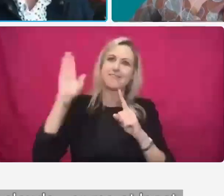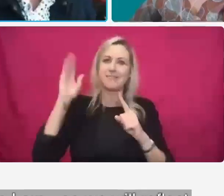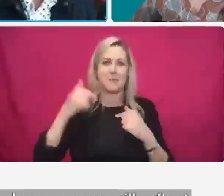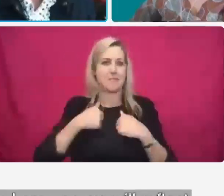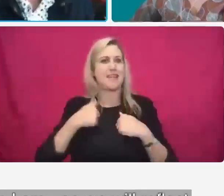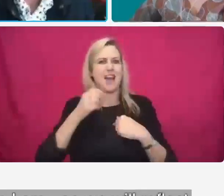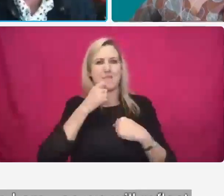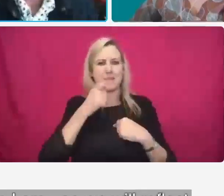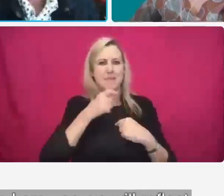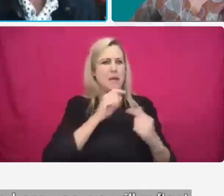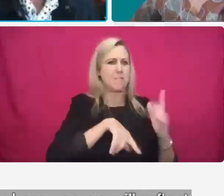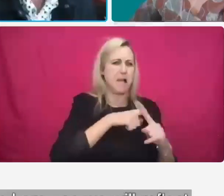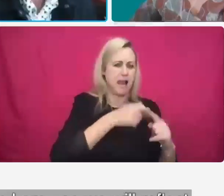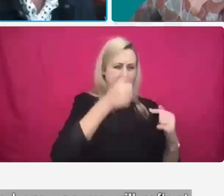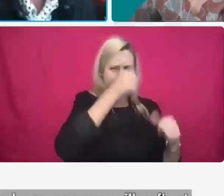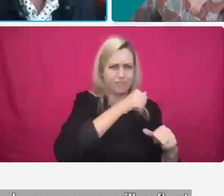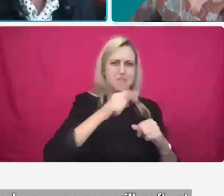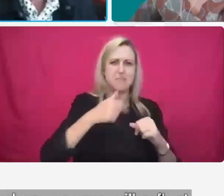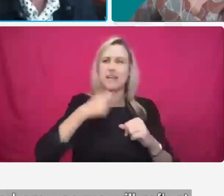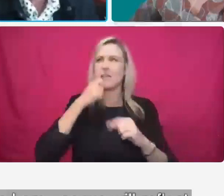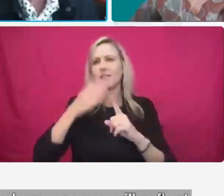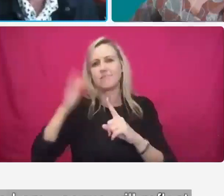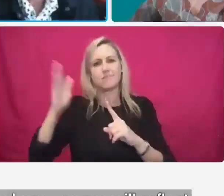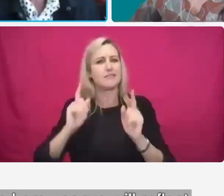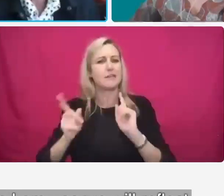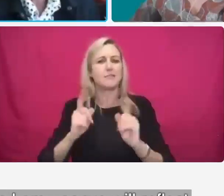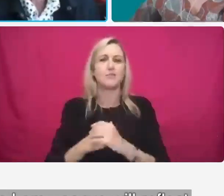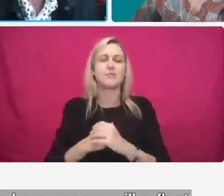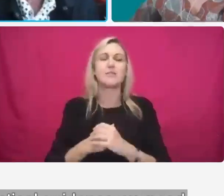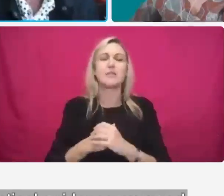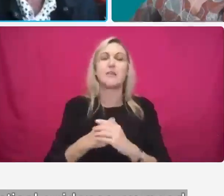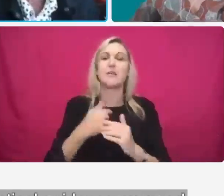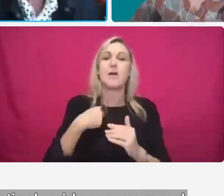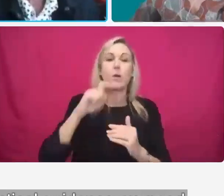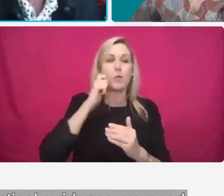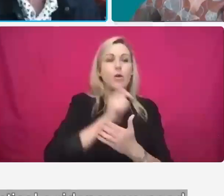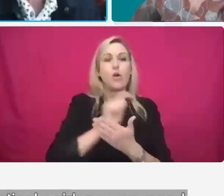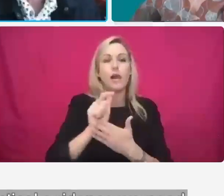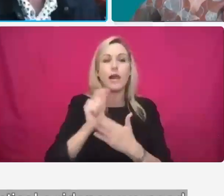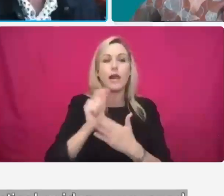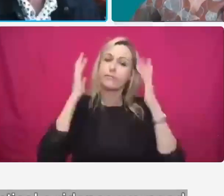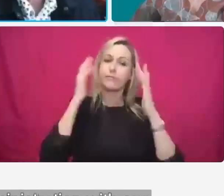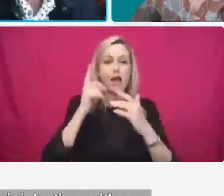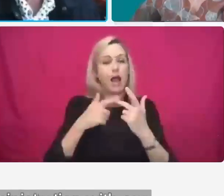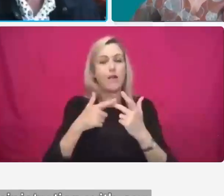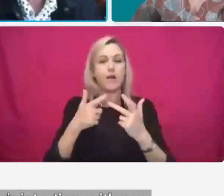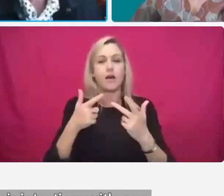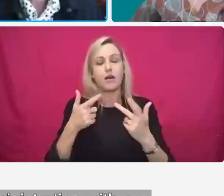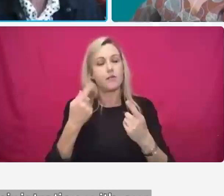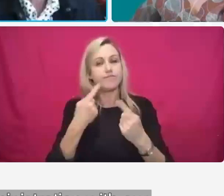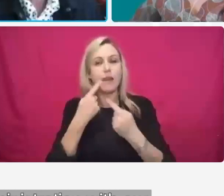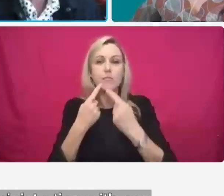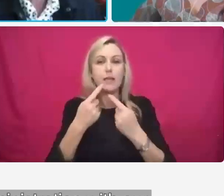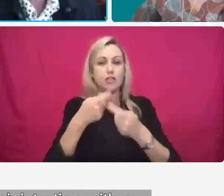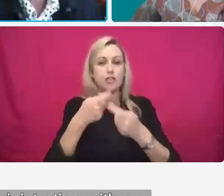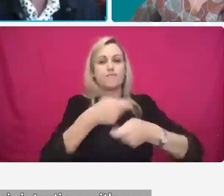least. Mark's more practical than I am. So we will reflect on what more kind of practical guidance we need to